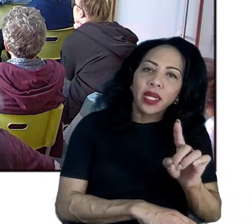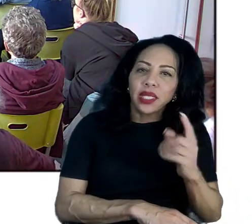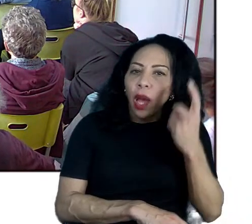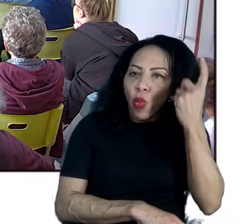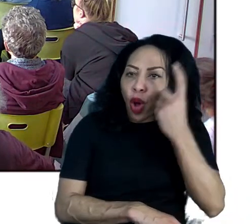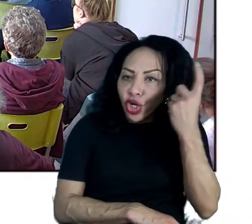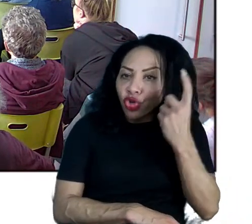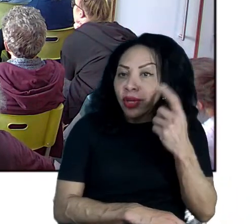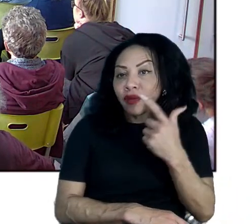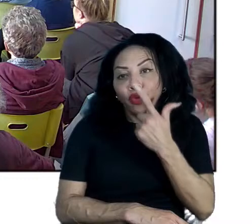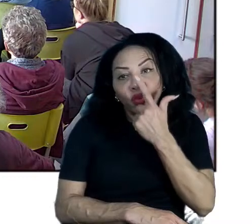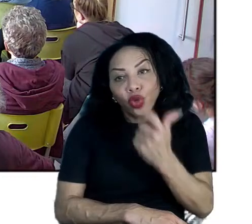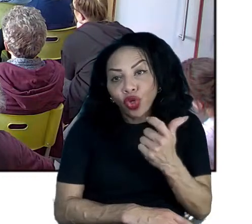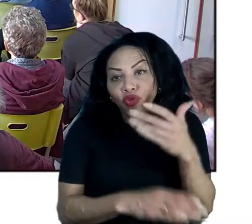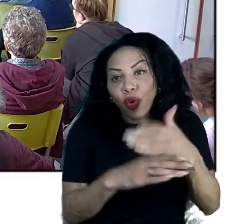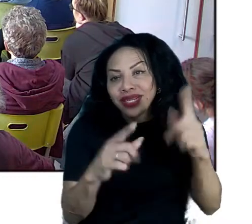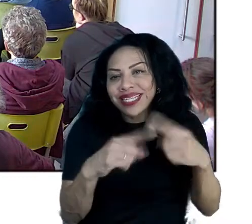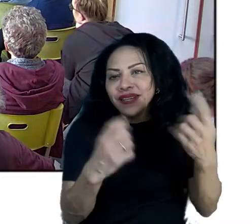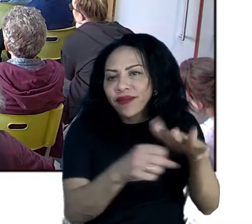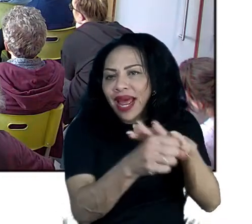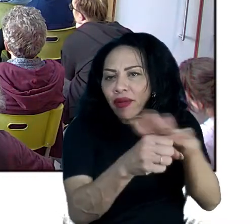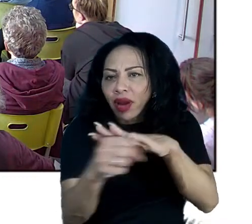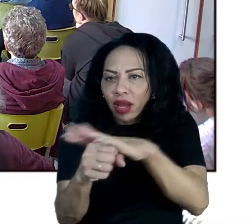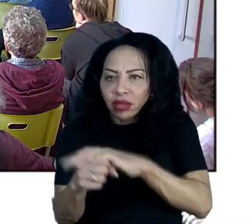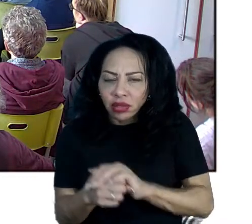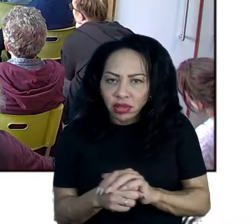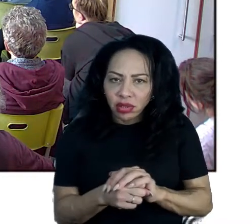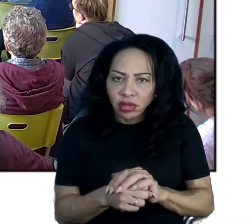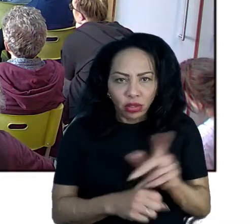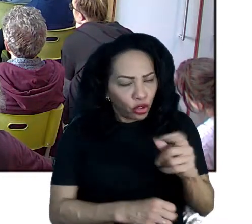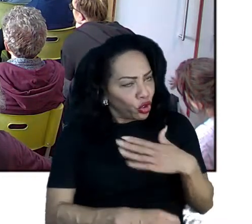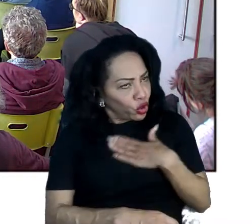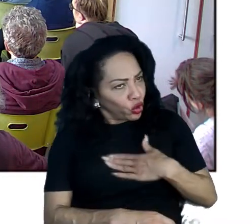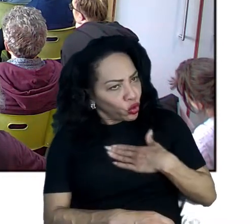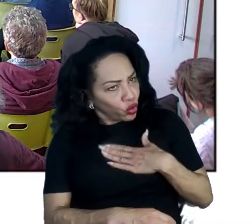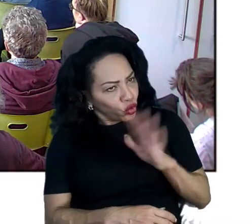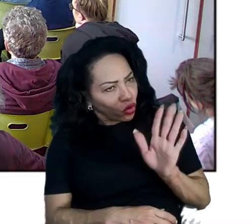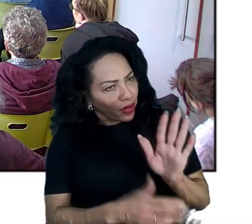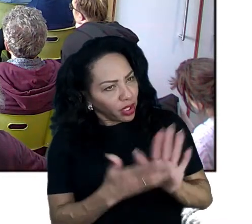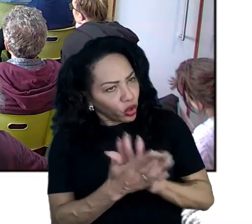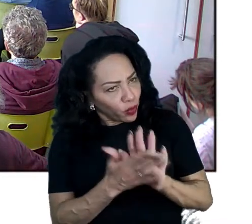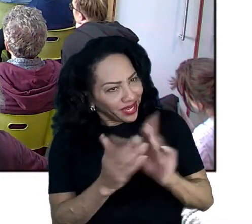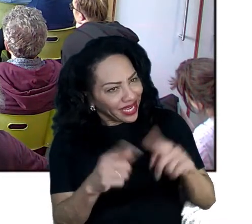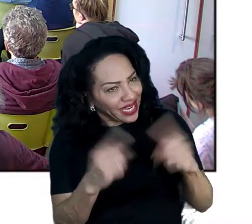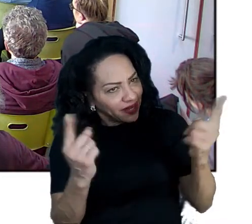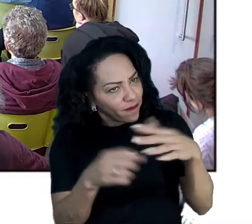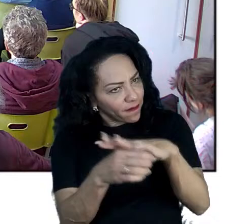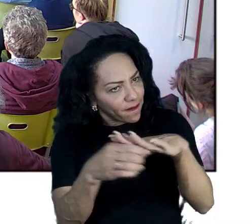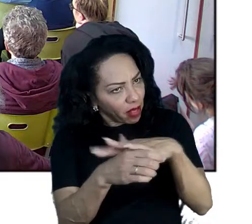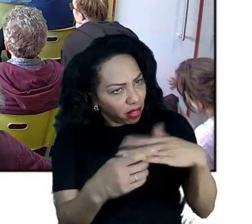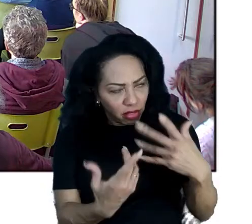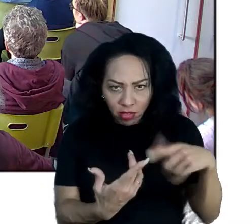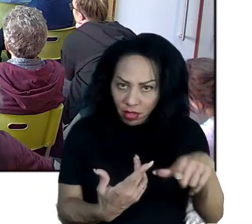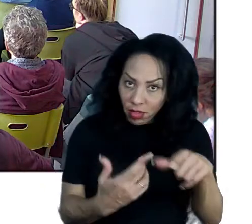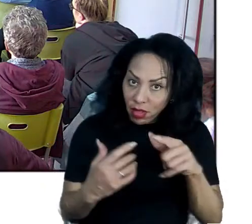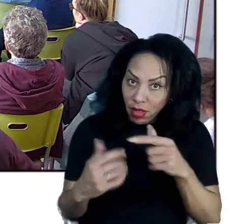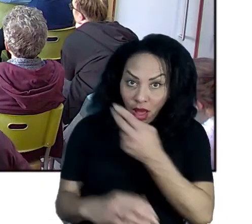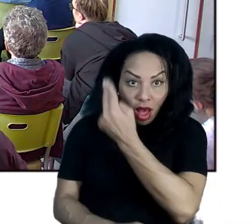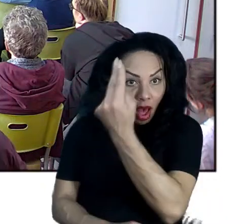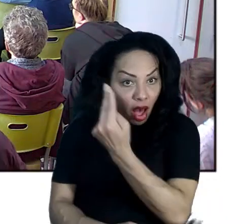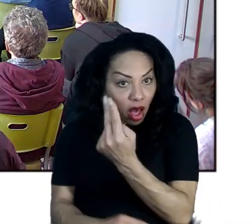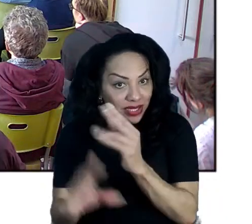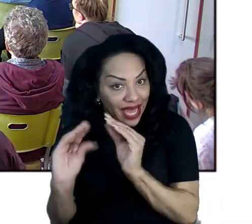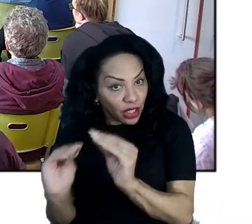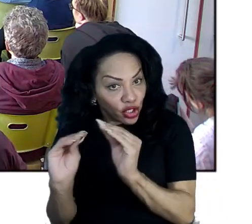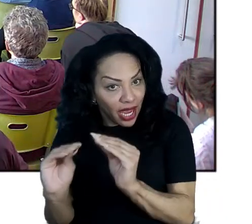technology. So do you mean I could have done this in a completely different field? Or, yeah. Yeah, how important was the arts education elements? Yeah.